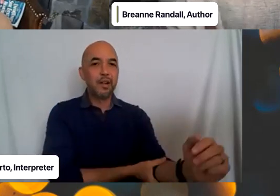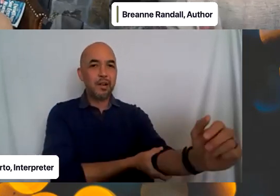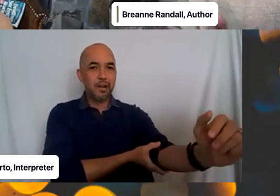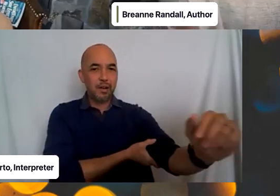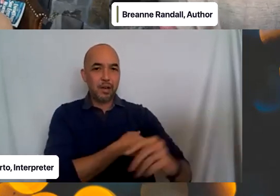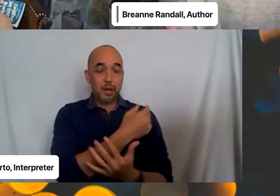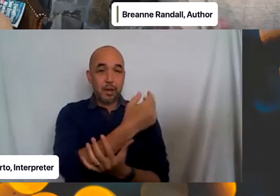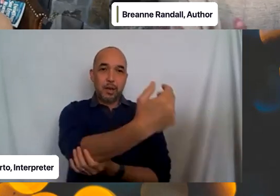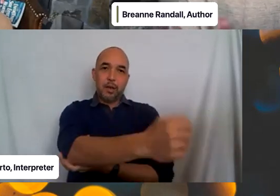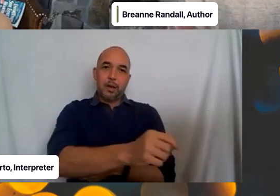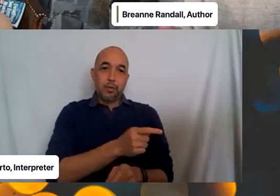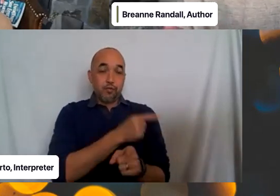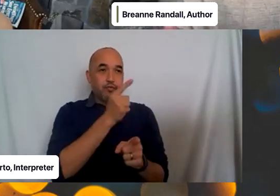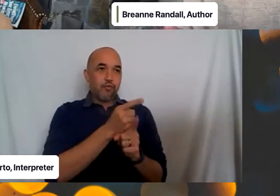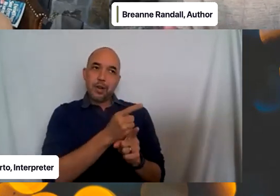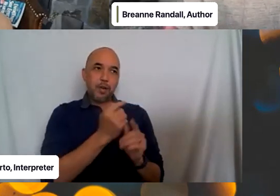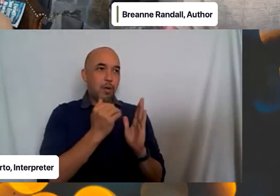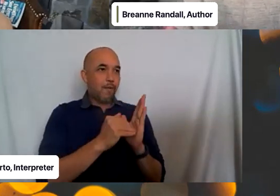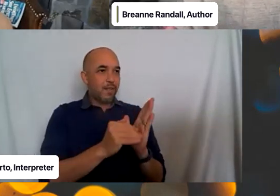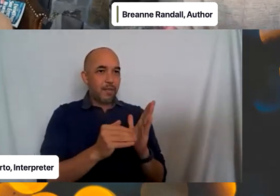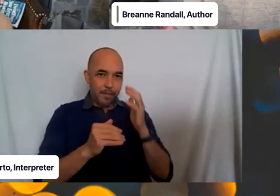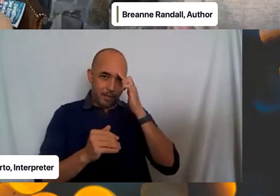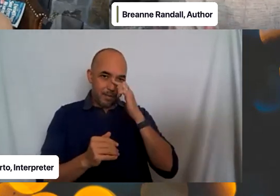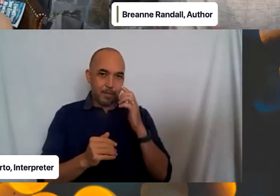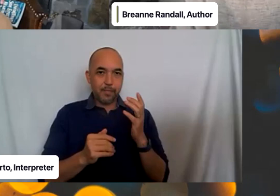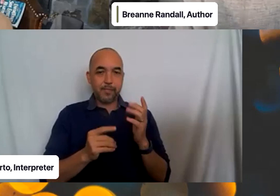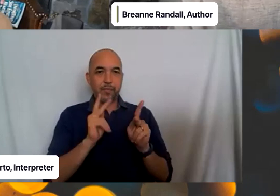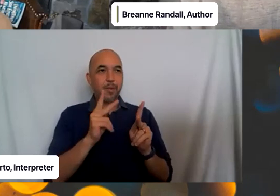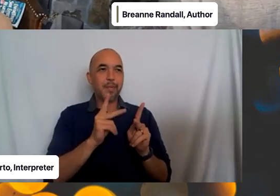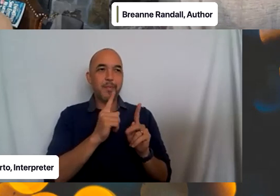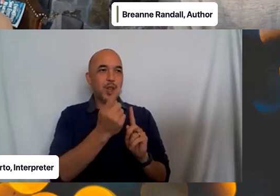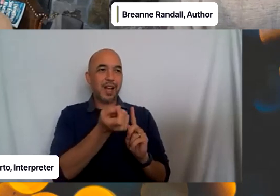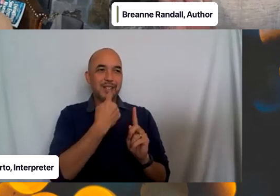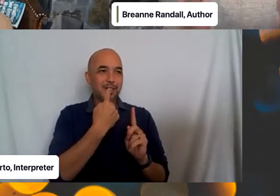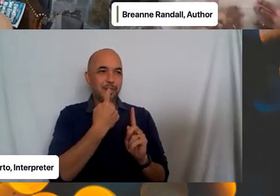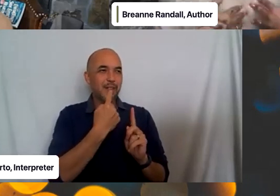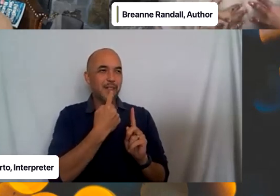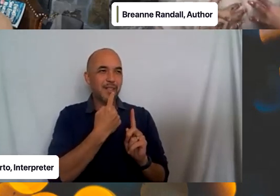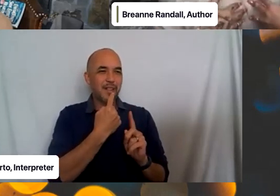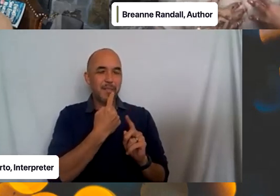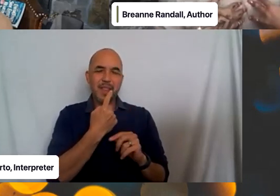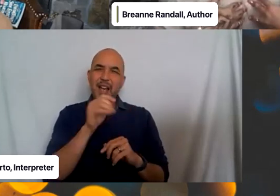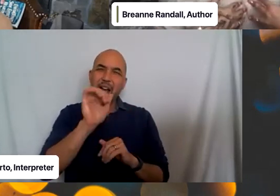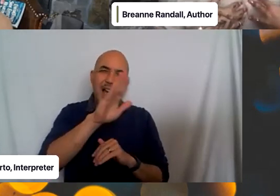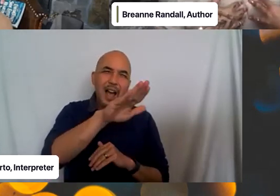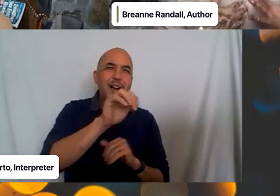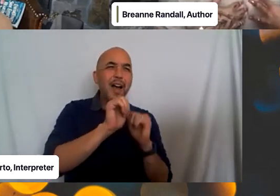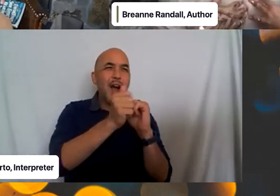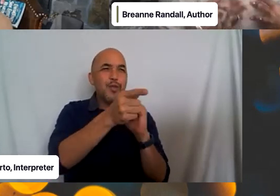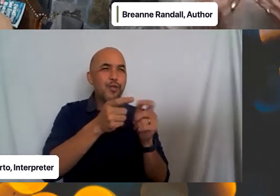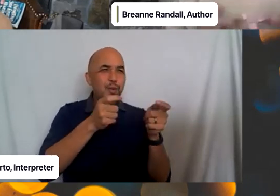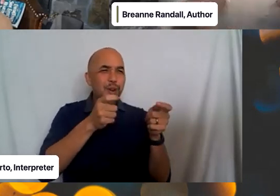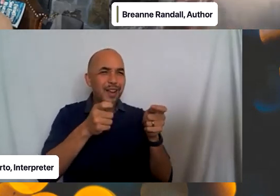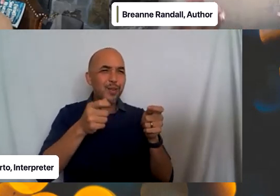Most of the time, because I've been asked several times, how did you deal with the rejection? And I said, for me,